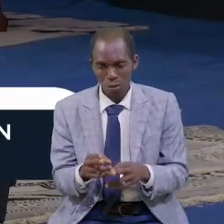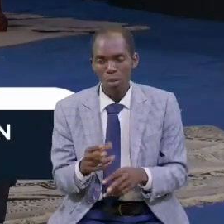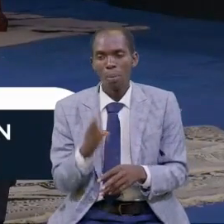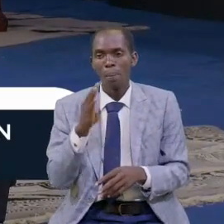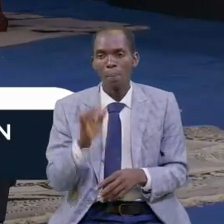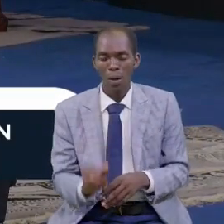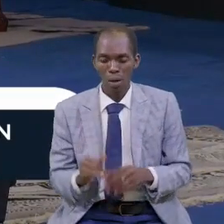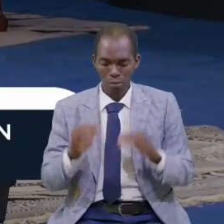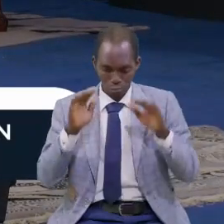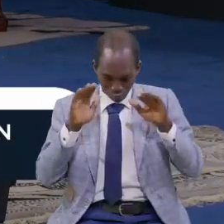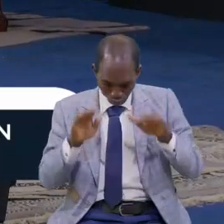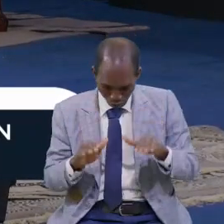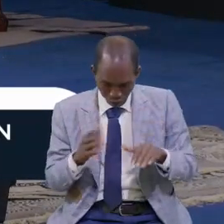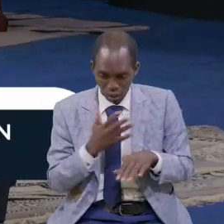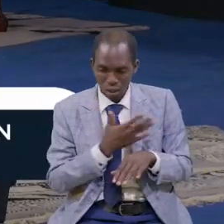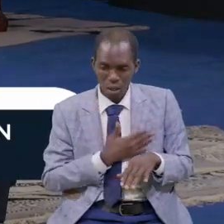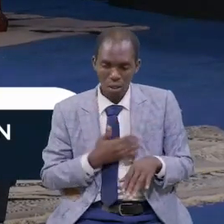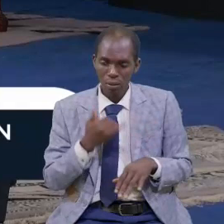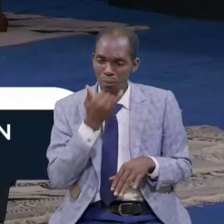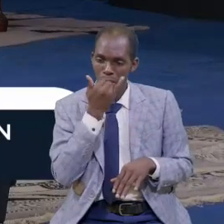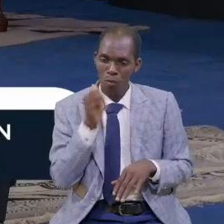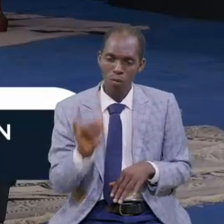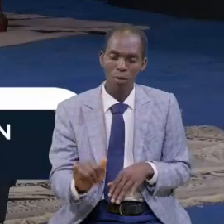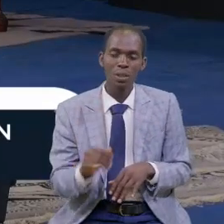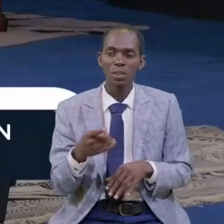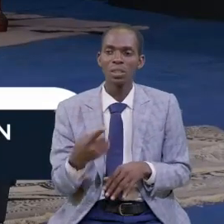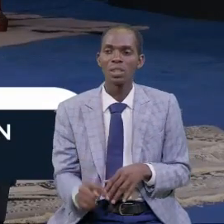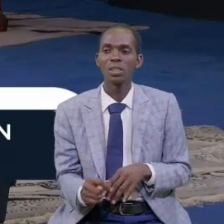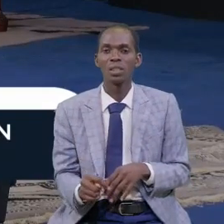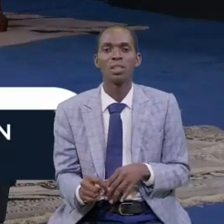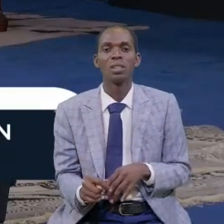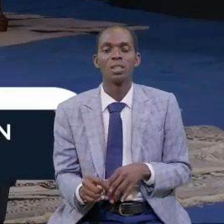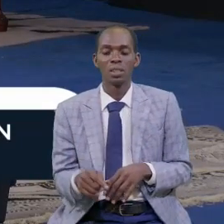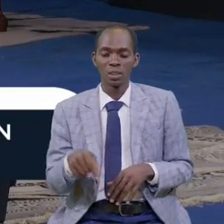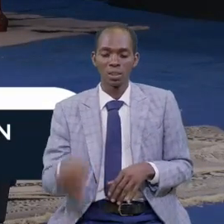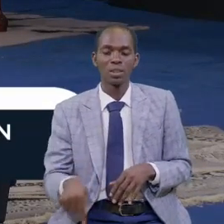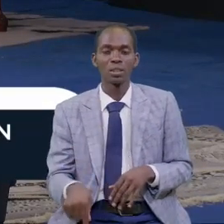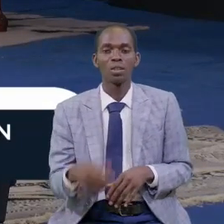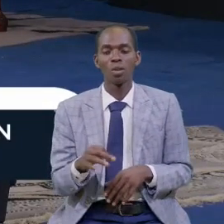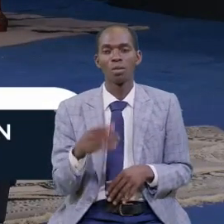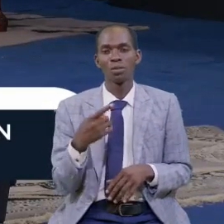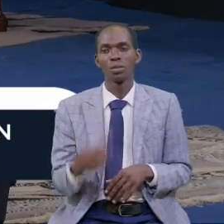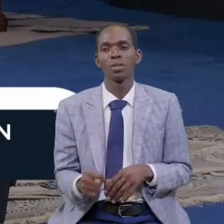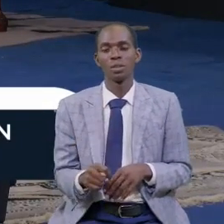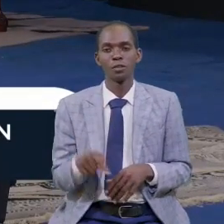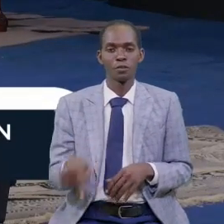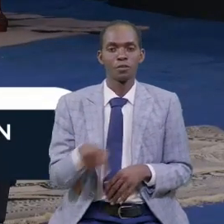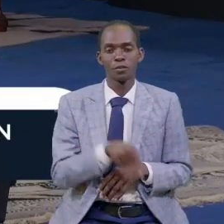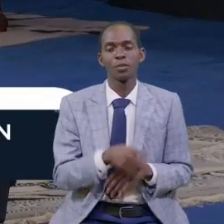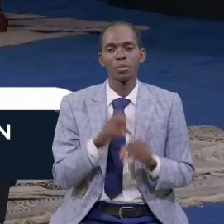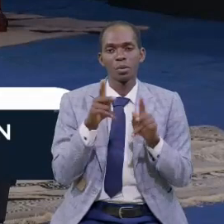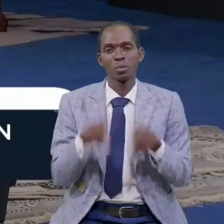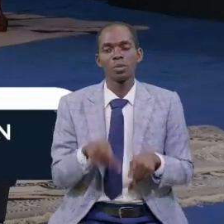honors. That's why it says, bend low. Bend down, humble yourself,